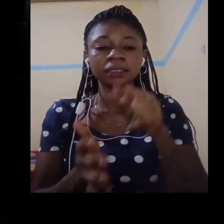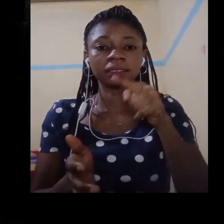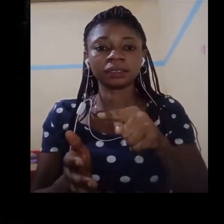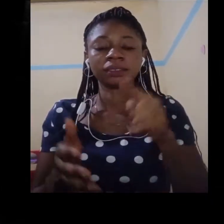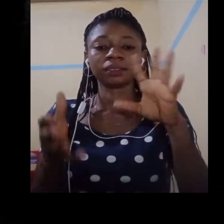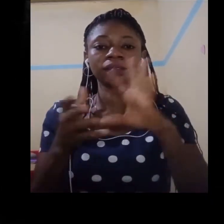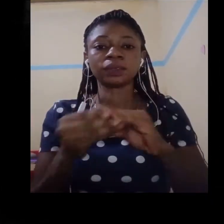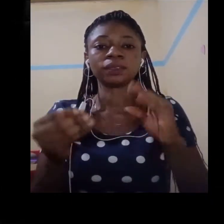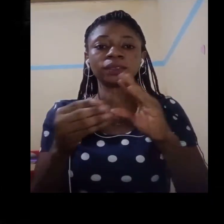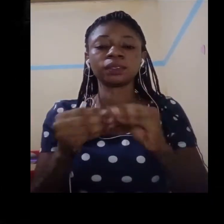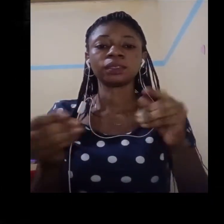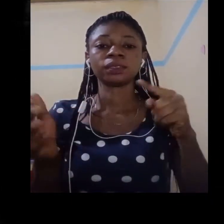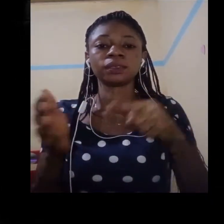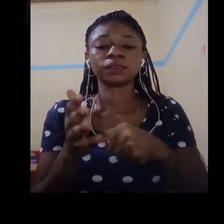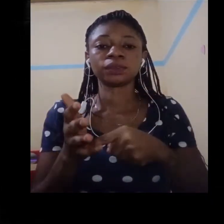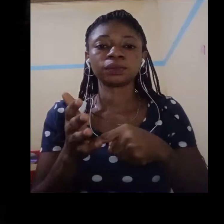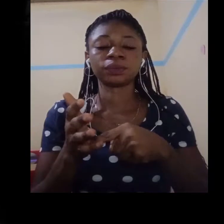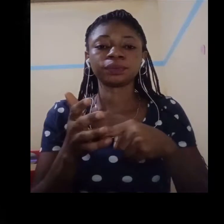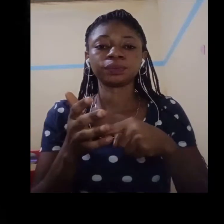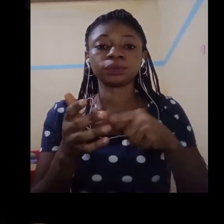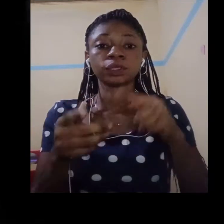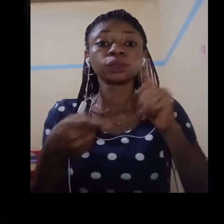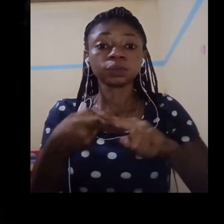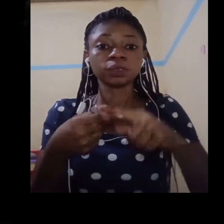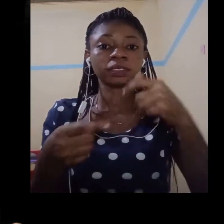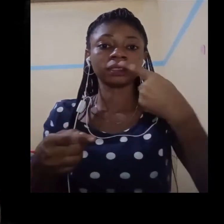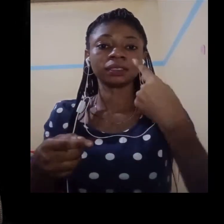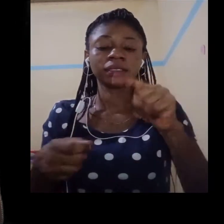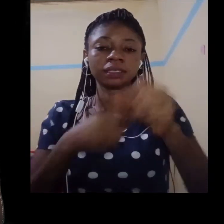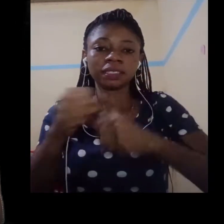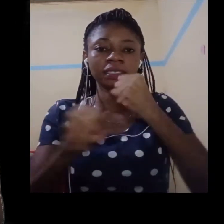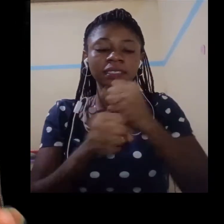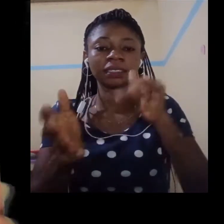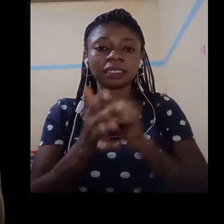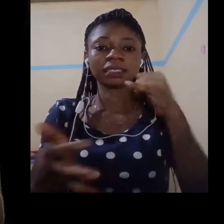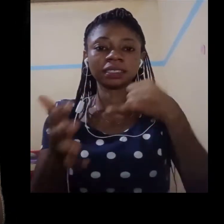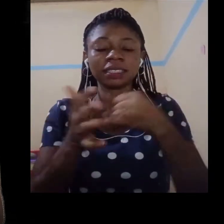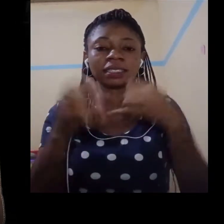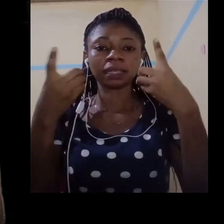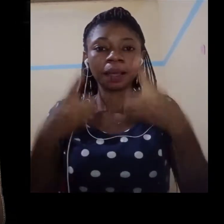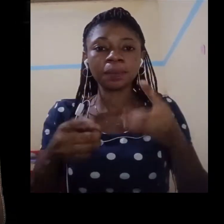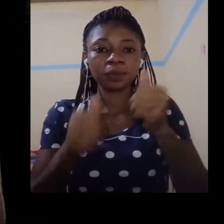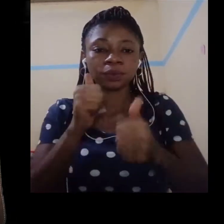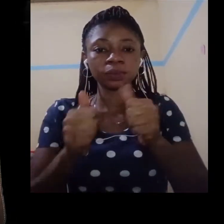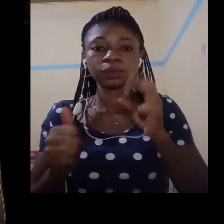she continued to sign age, year, 10.